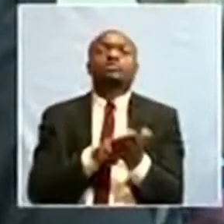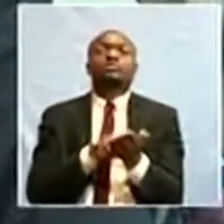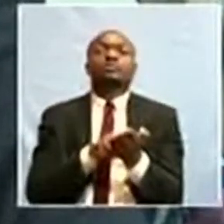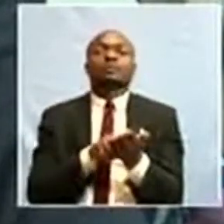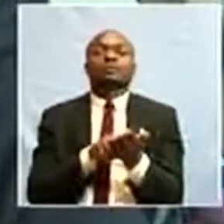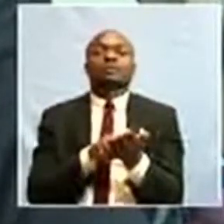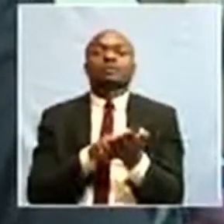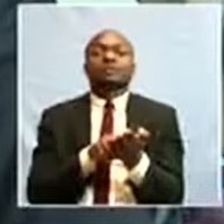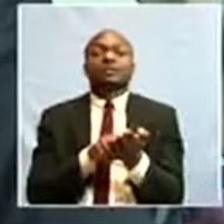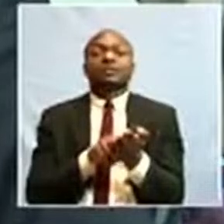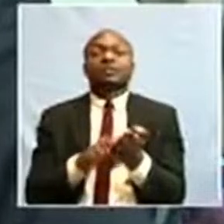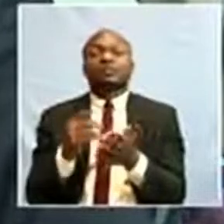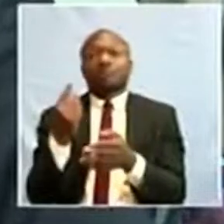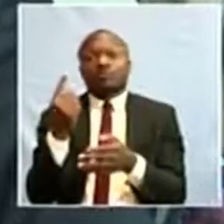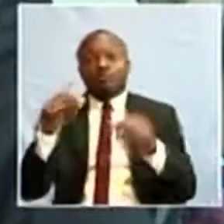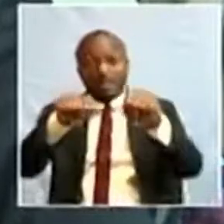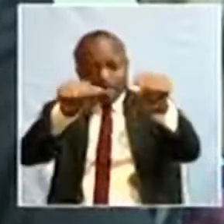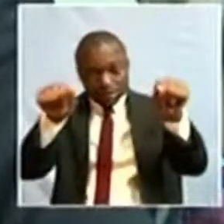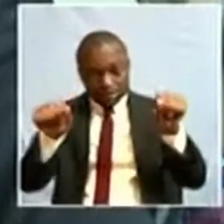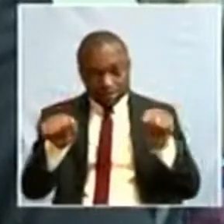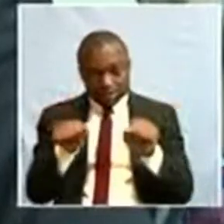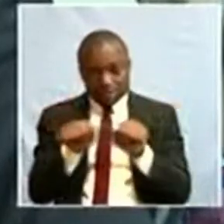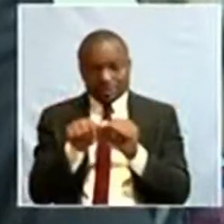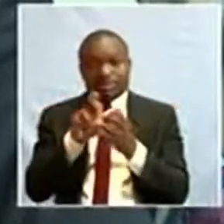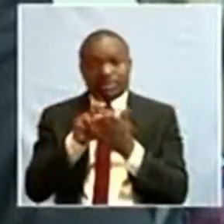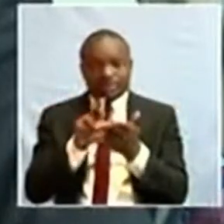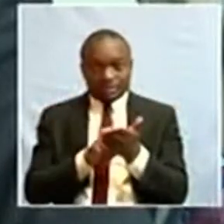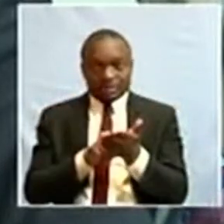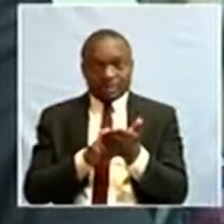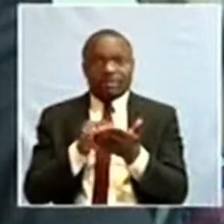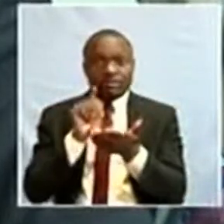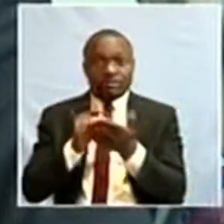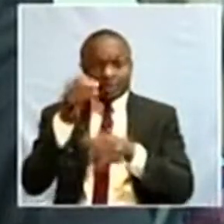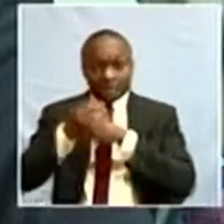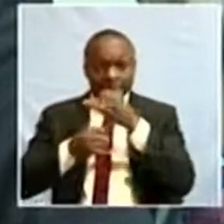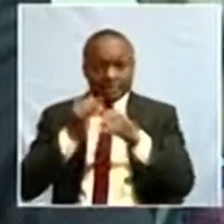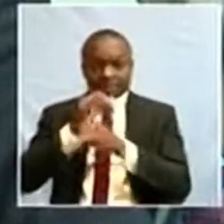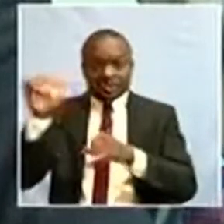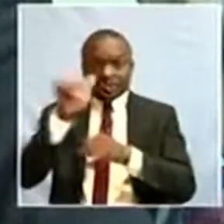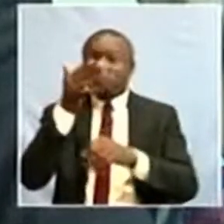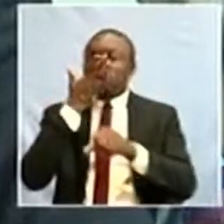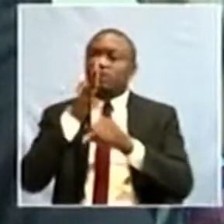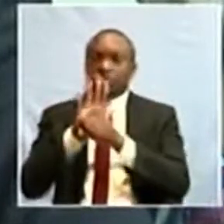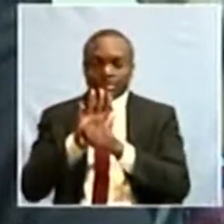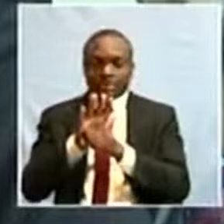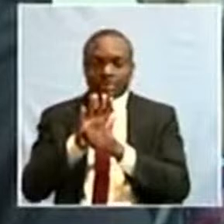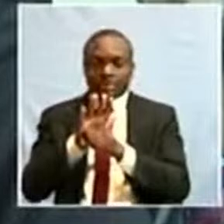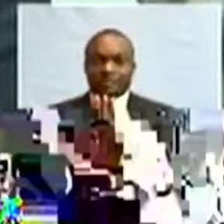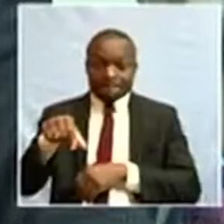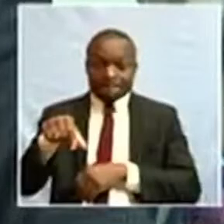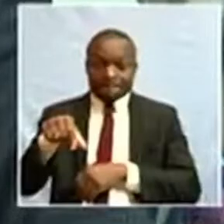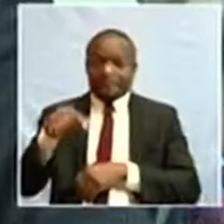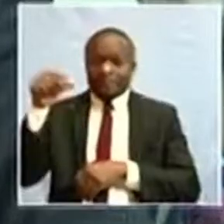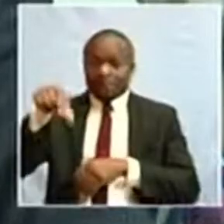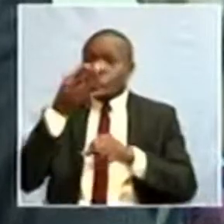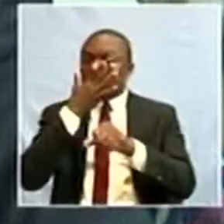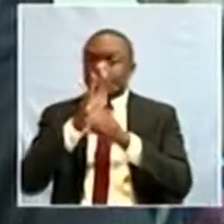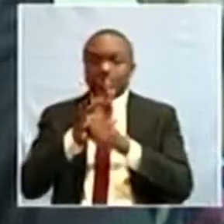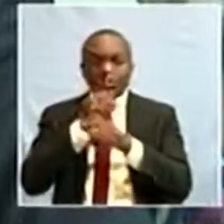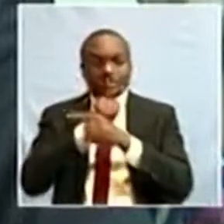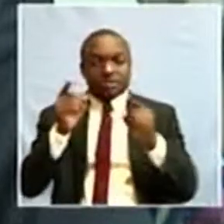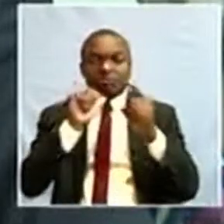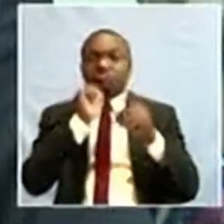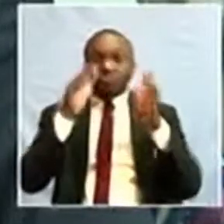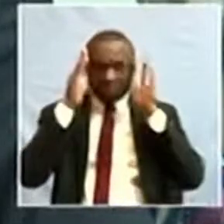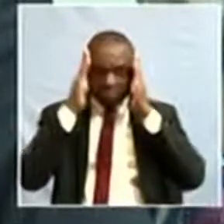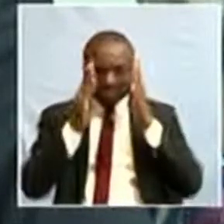umbrella standards that cut across. And that's where ISI 140 comes in and quality assurance comes in. Quality assurance, we're not just focused